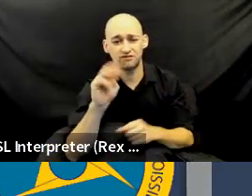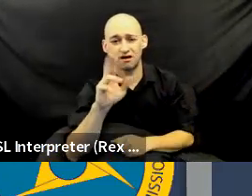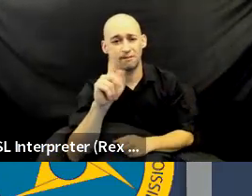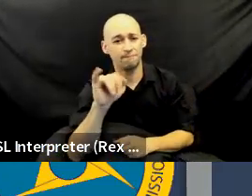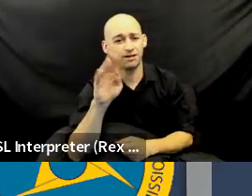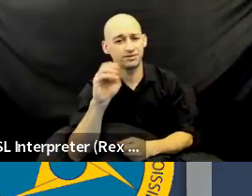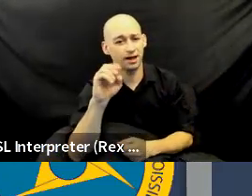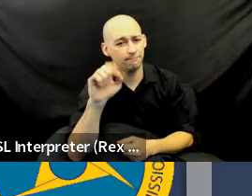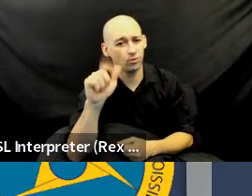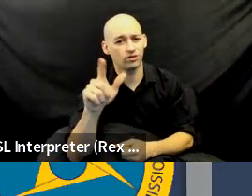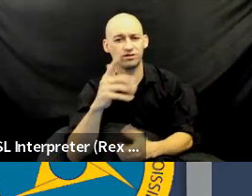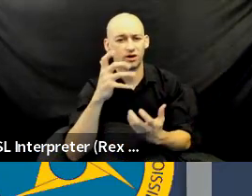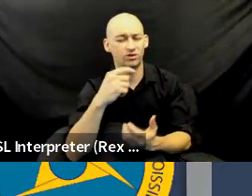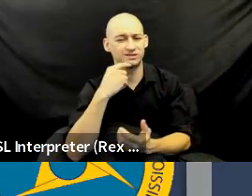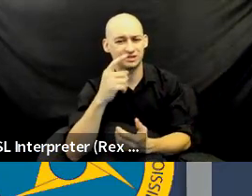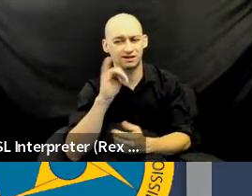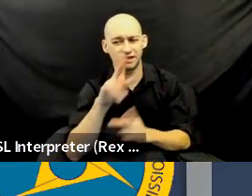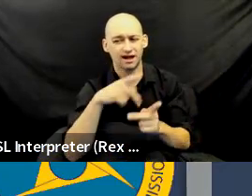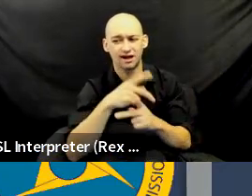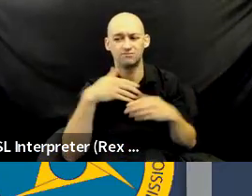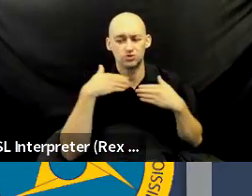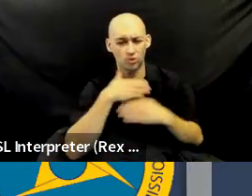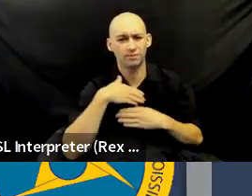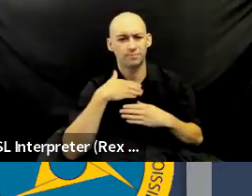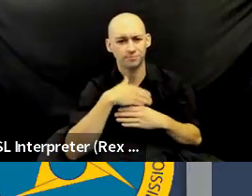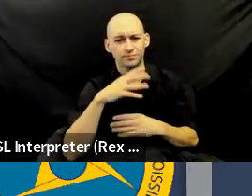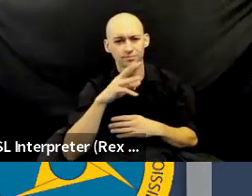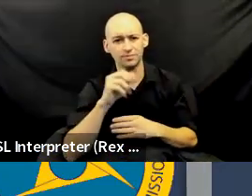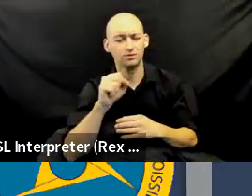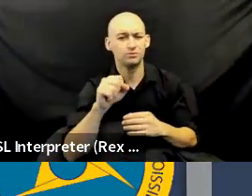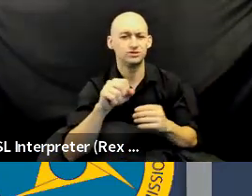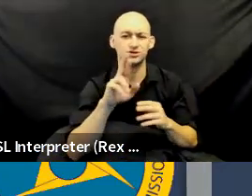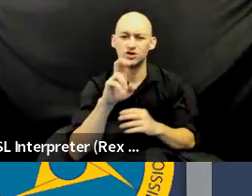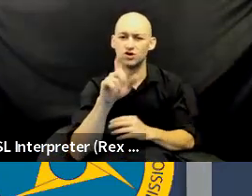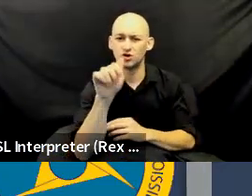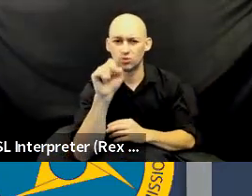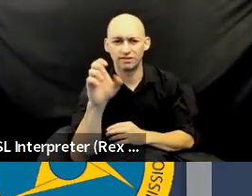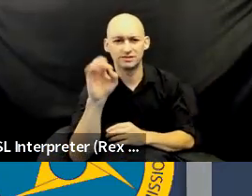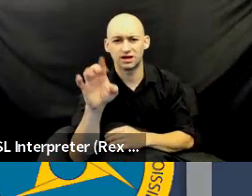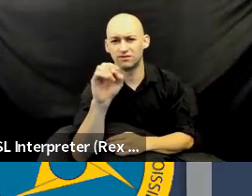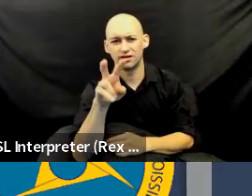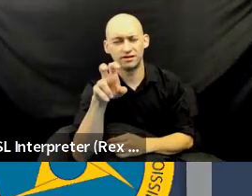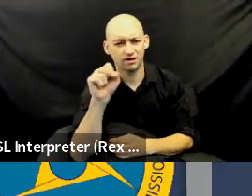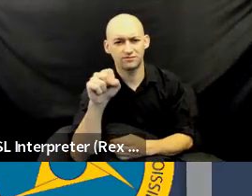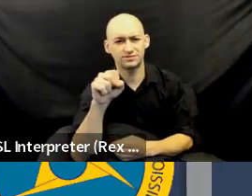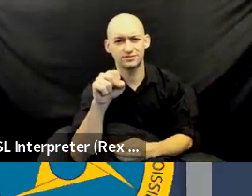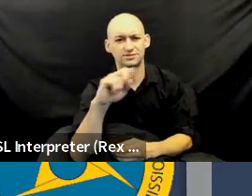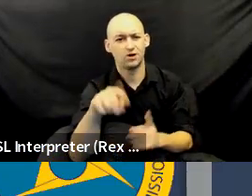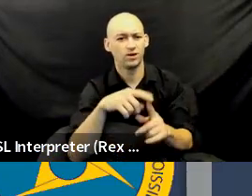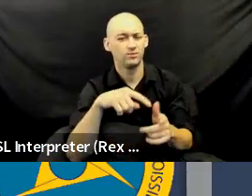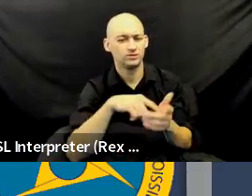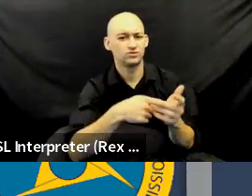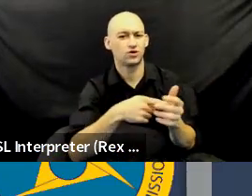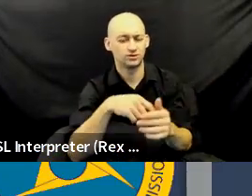to say that that kind of joy, the release of the doves as we started the race and have, I think it